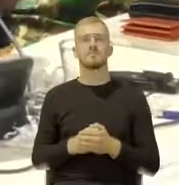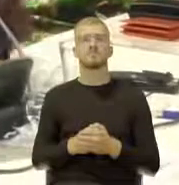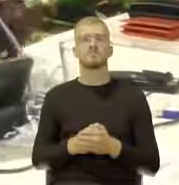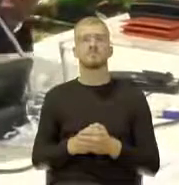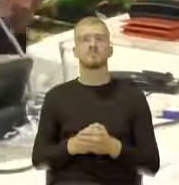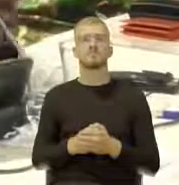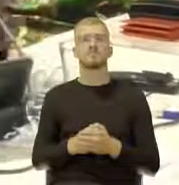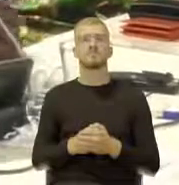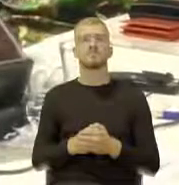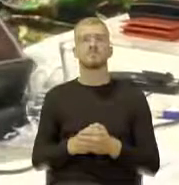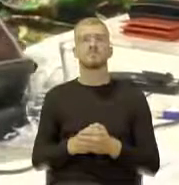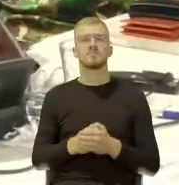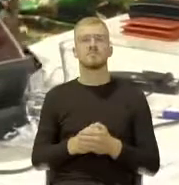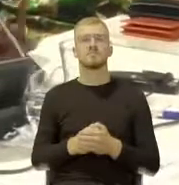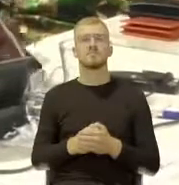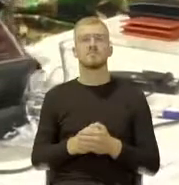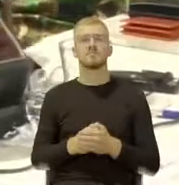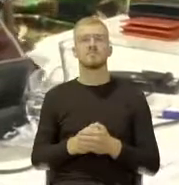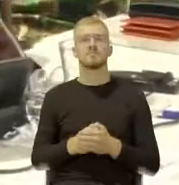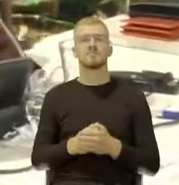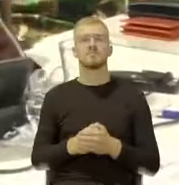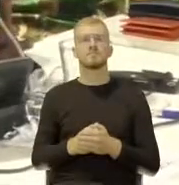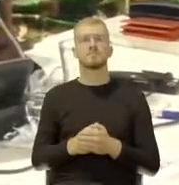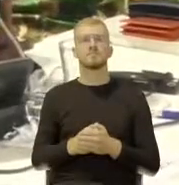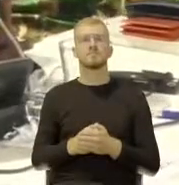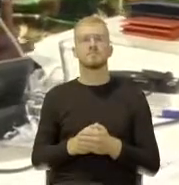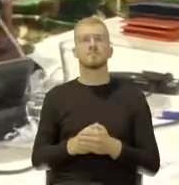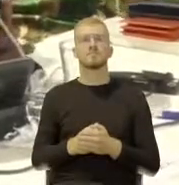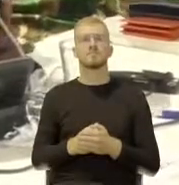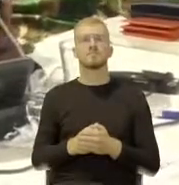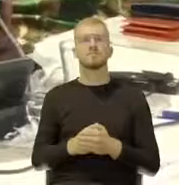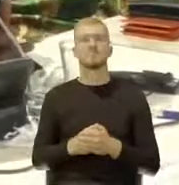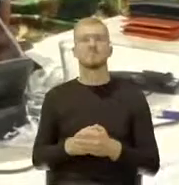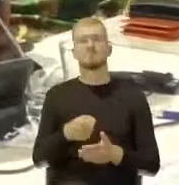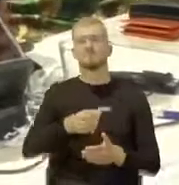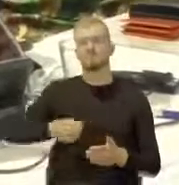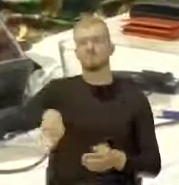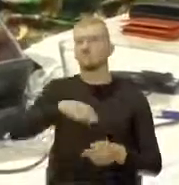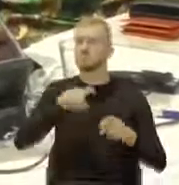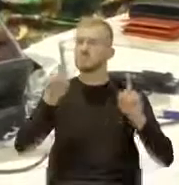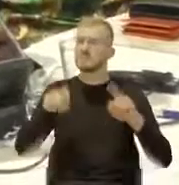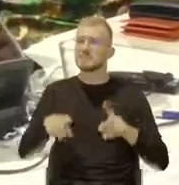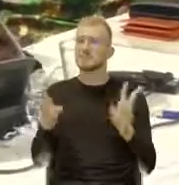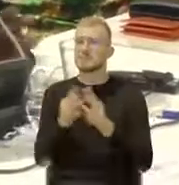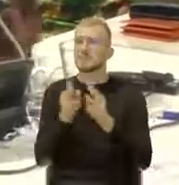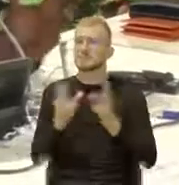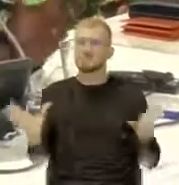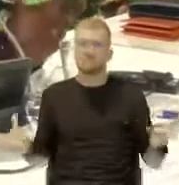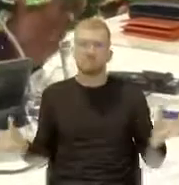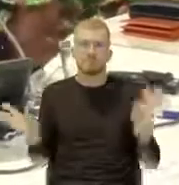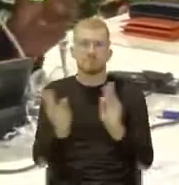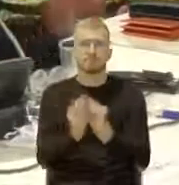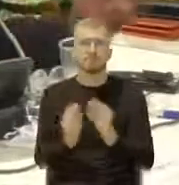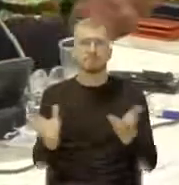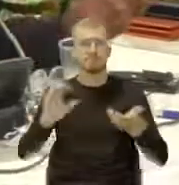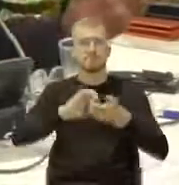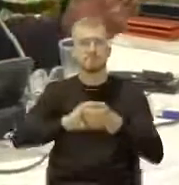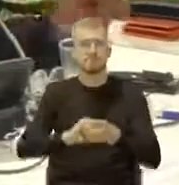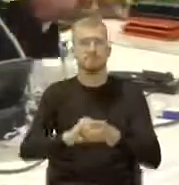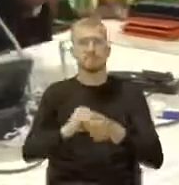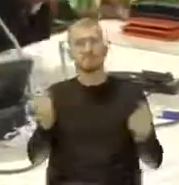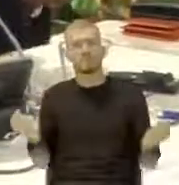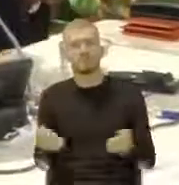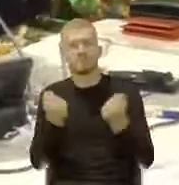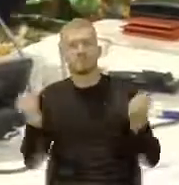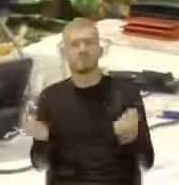to come together to make an effort for a change in the UN Charter to place UN Habitat